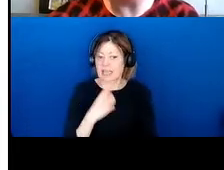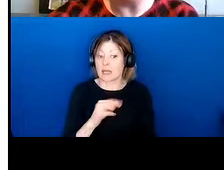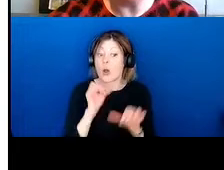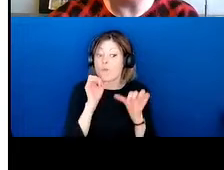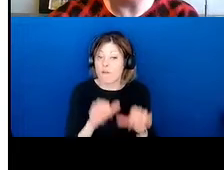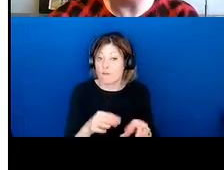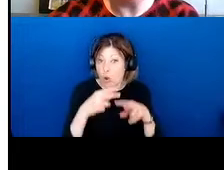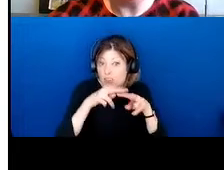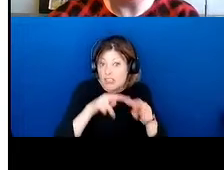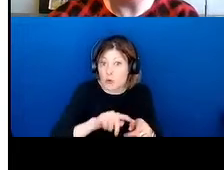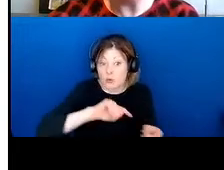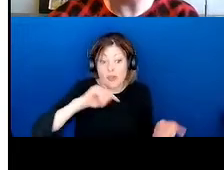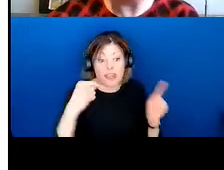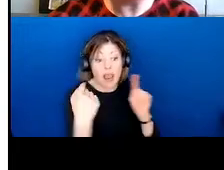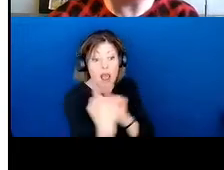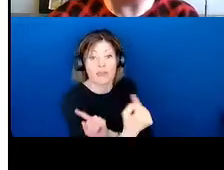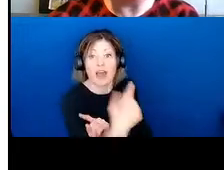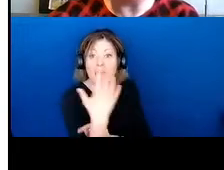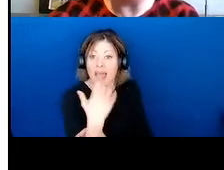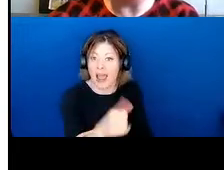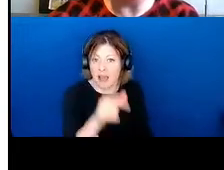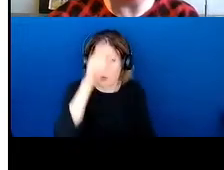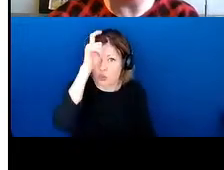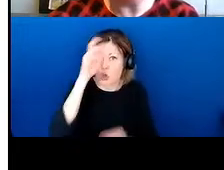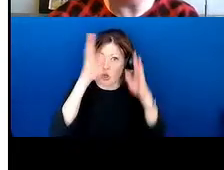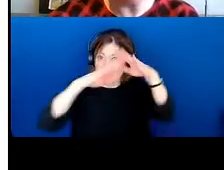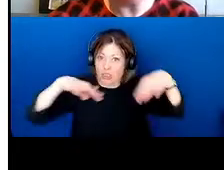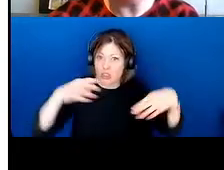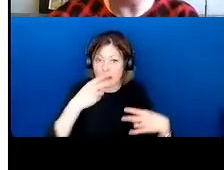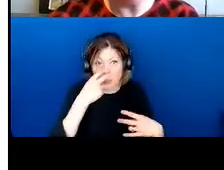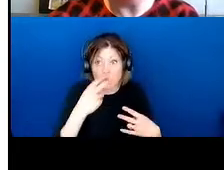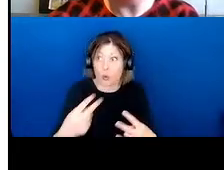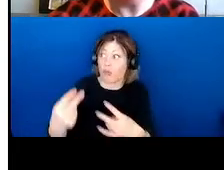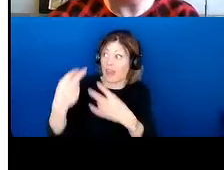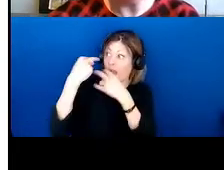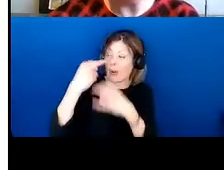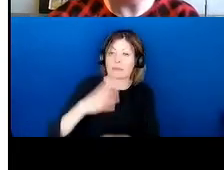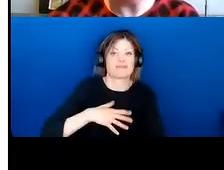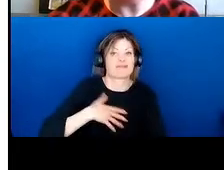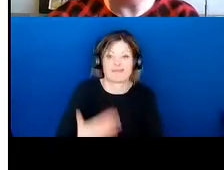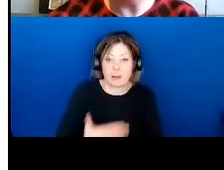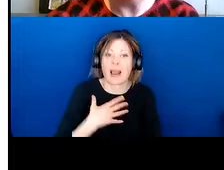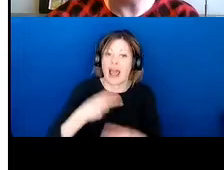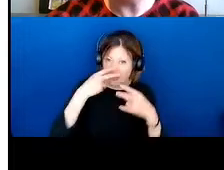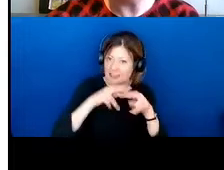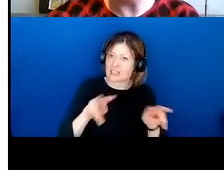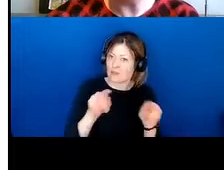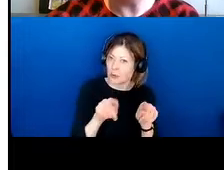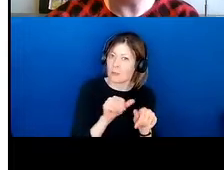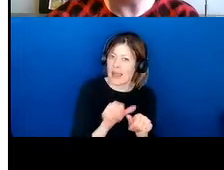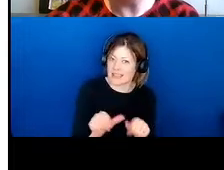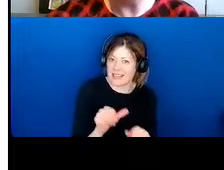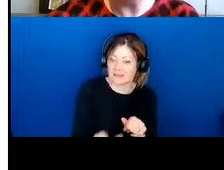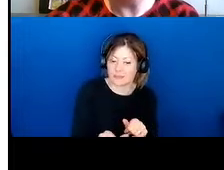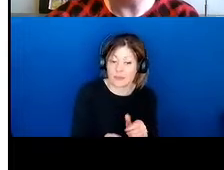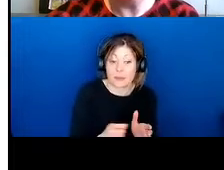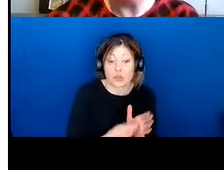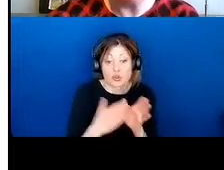of the lake, includes many of the features we'll visit later. To the right is the Great